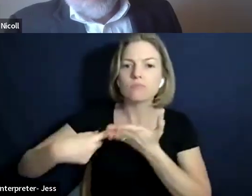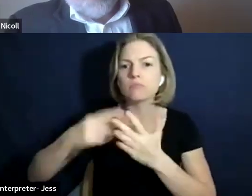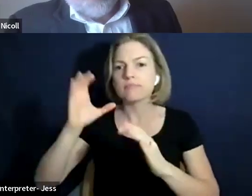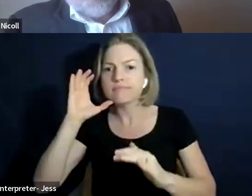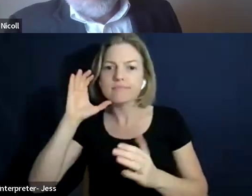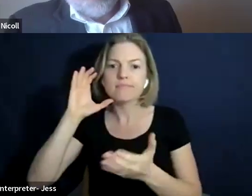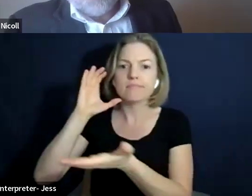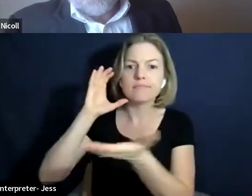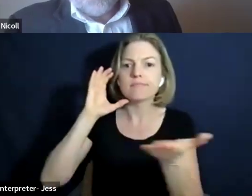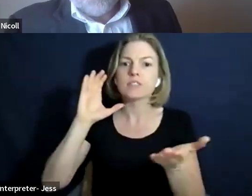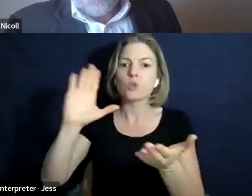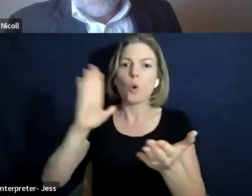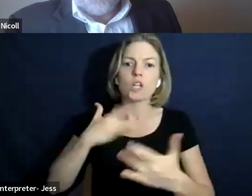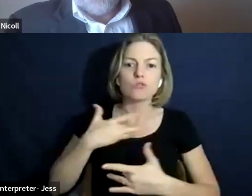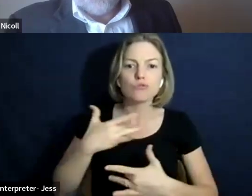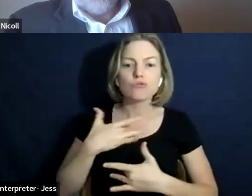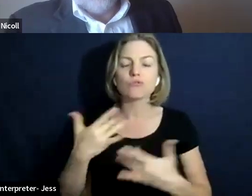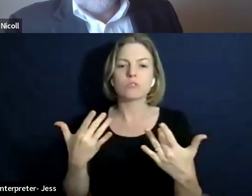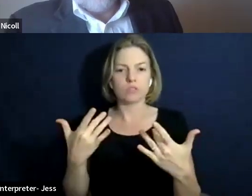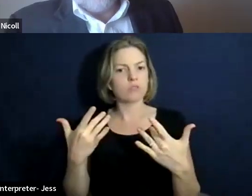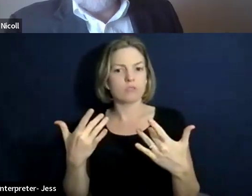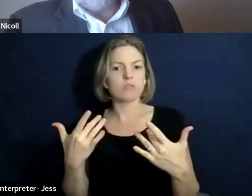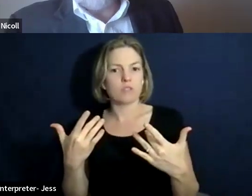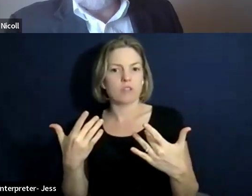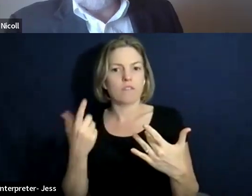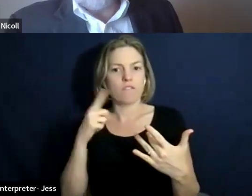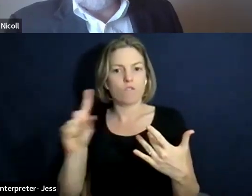some of your folks' concerns, to be able to